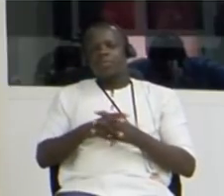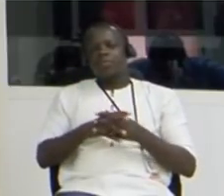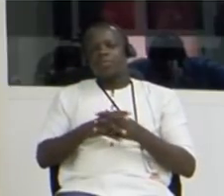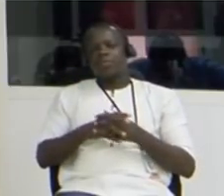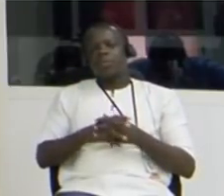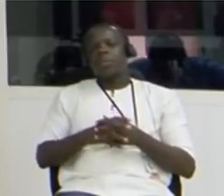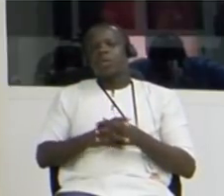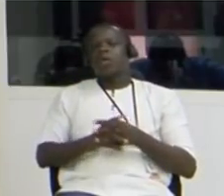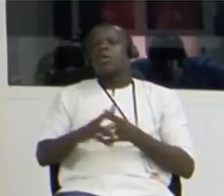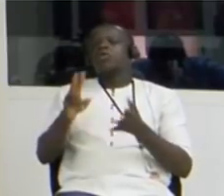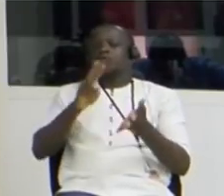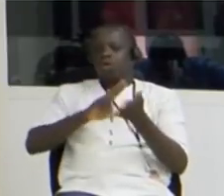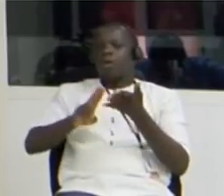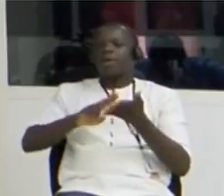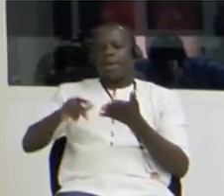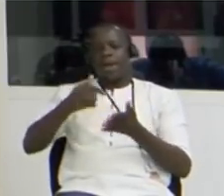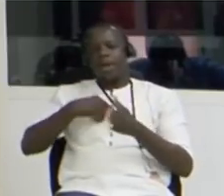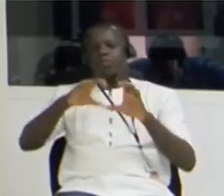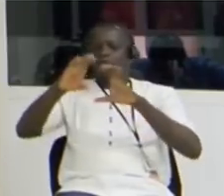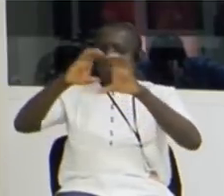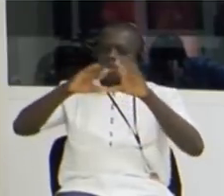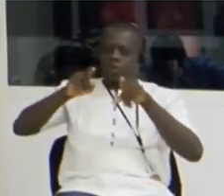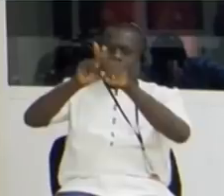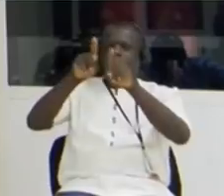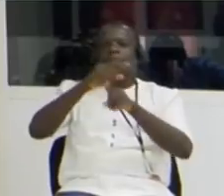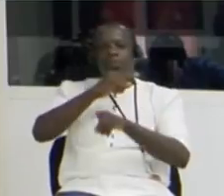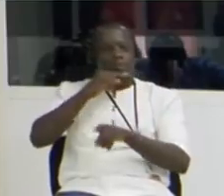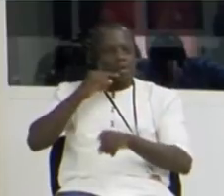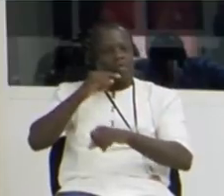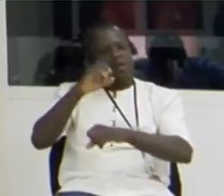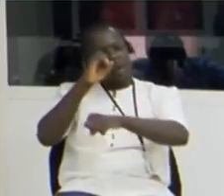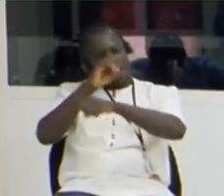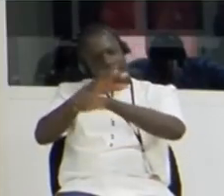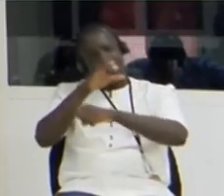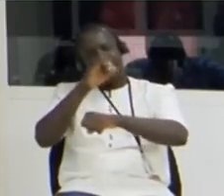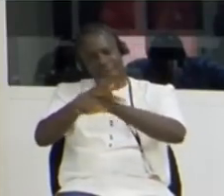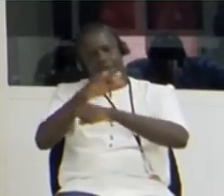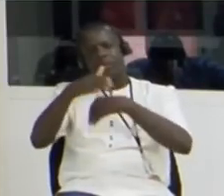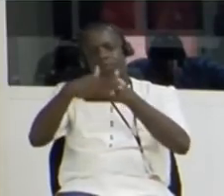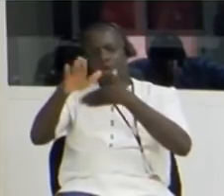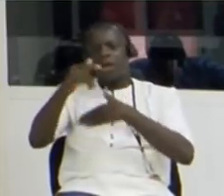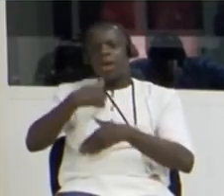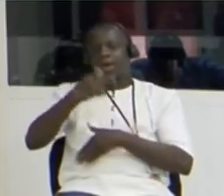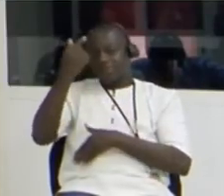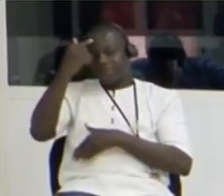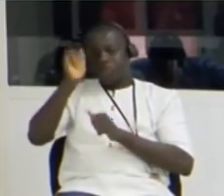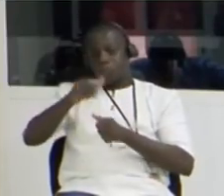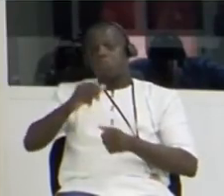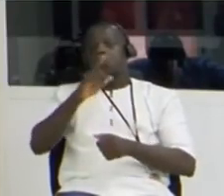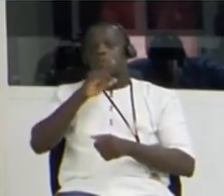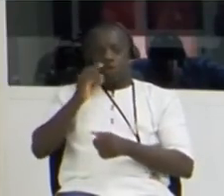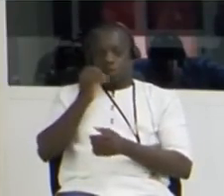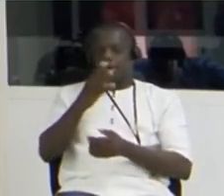talk to the mom, and I try to counsel her as much as she can, and I think she can attest to that too.